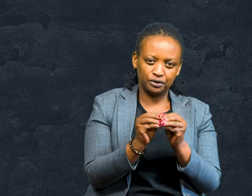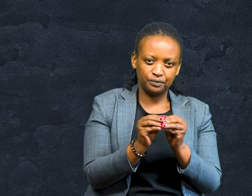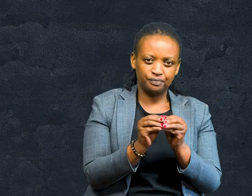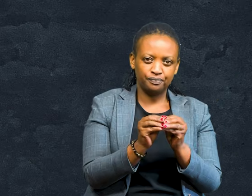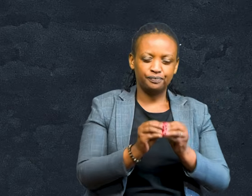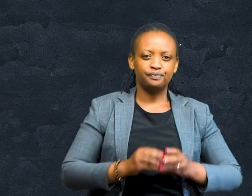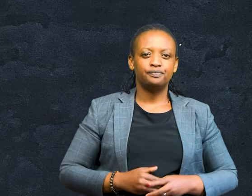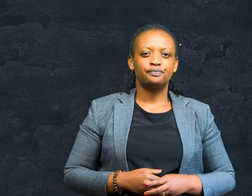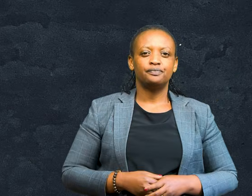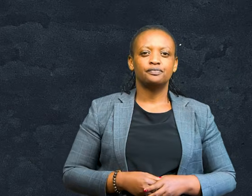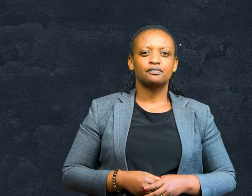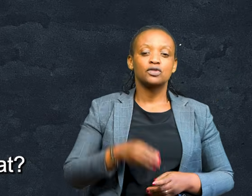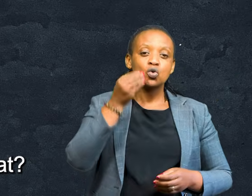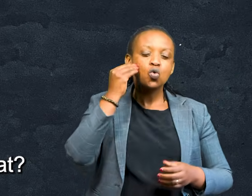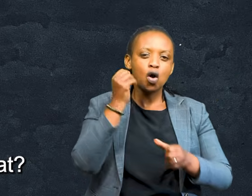results. Now,